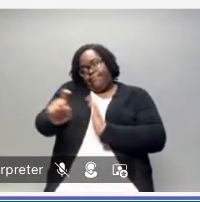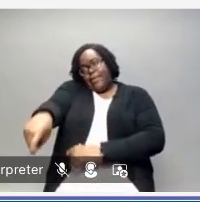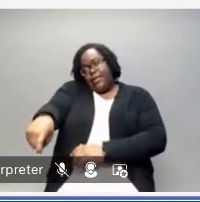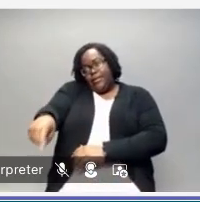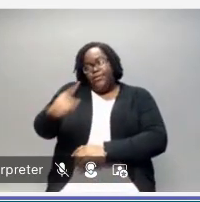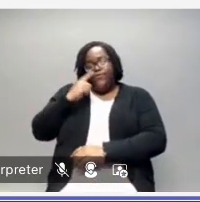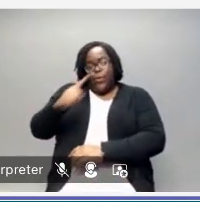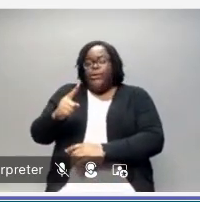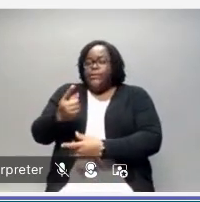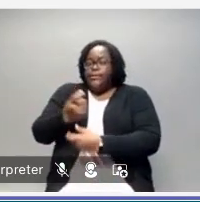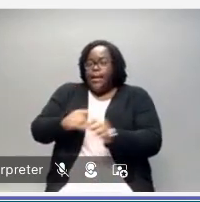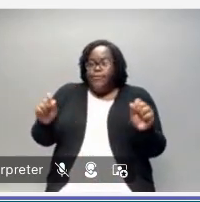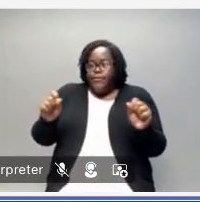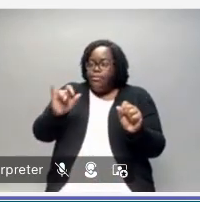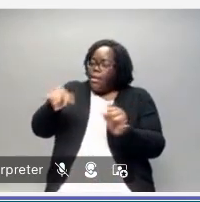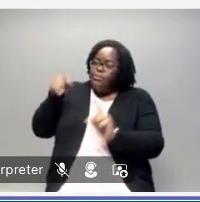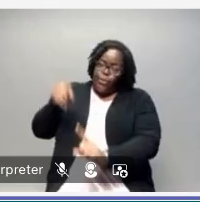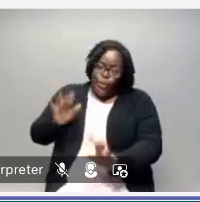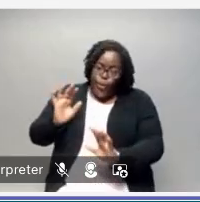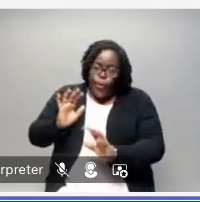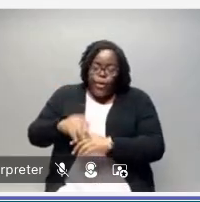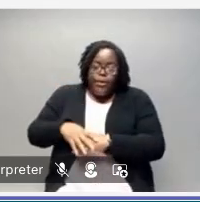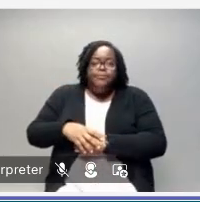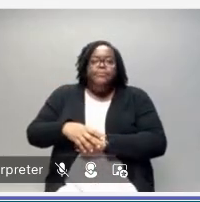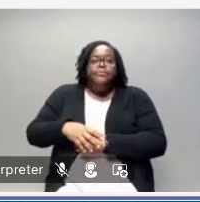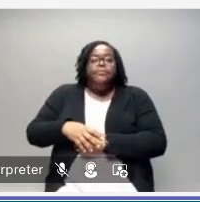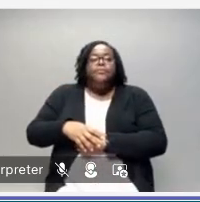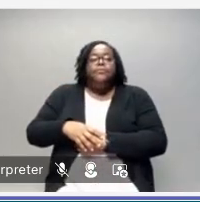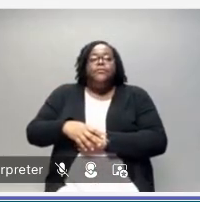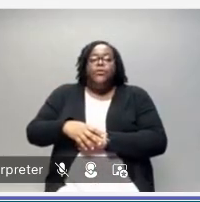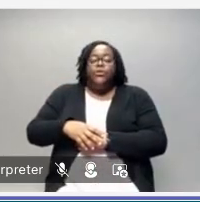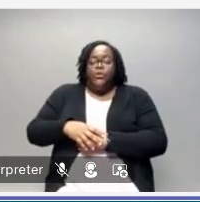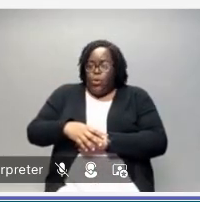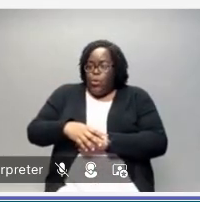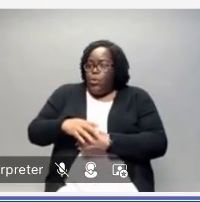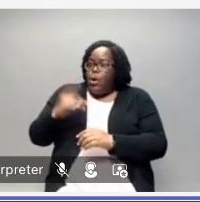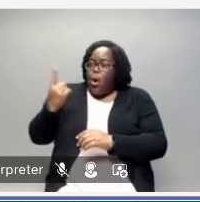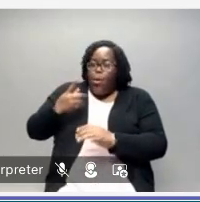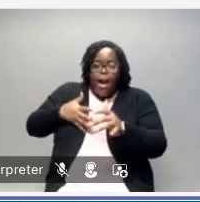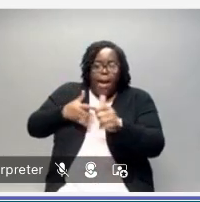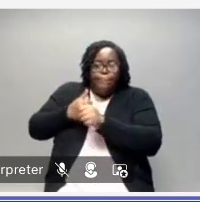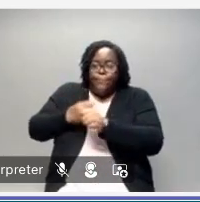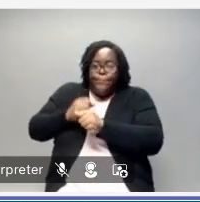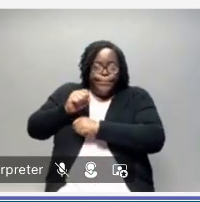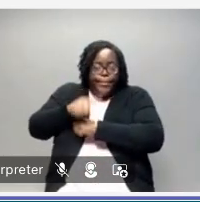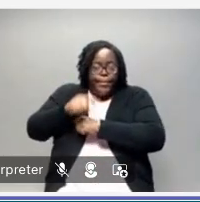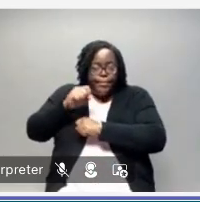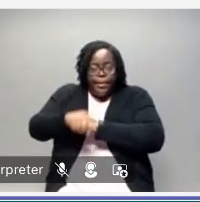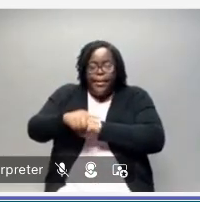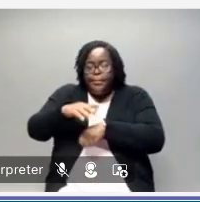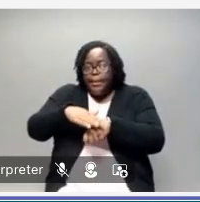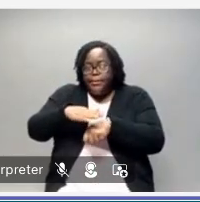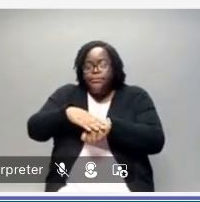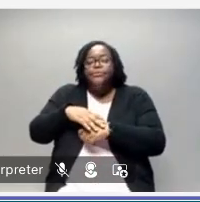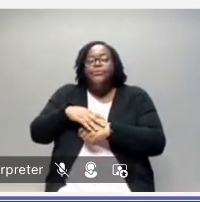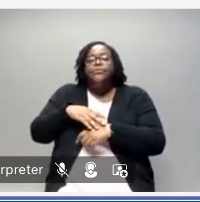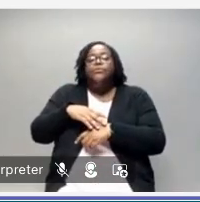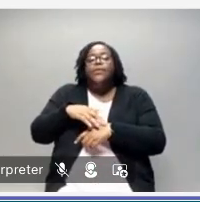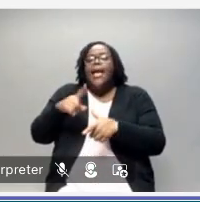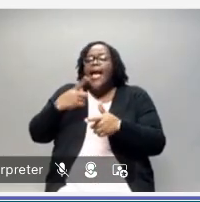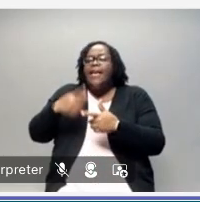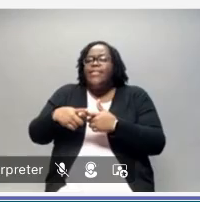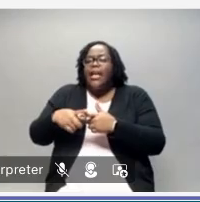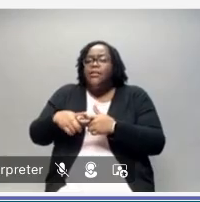community safety. And that's the bottom line. We continue to update our customers. And then we send a notification, kind of a